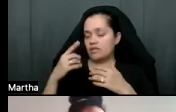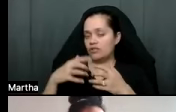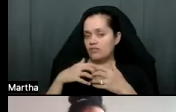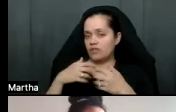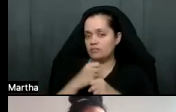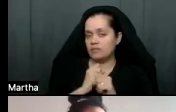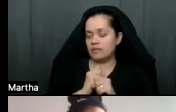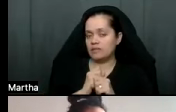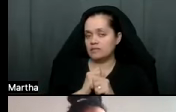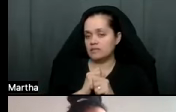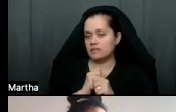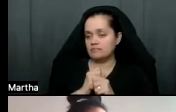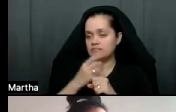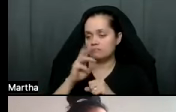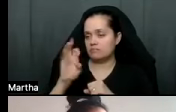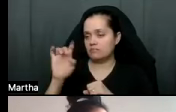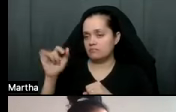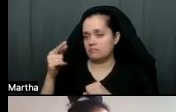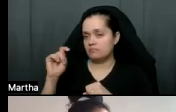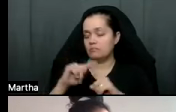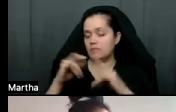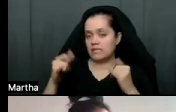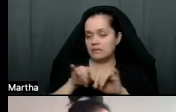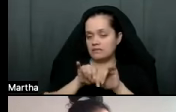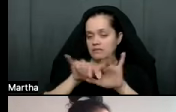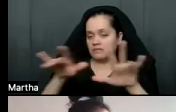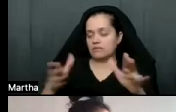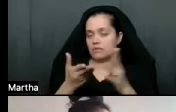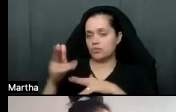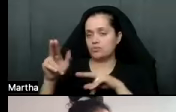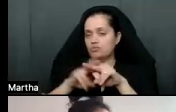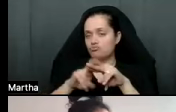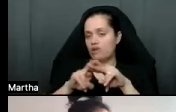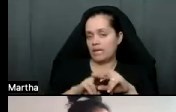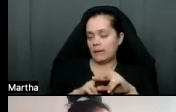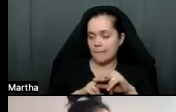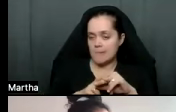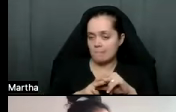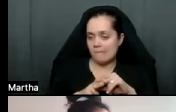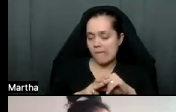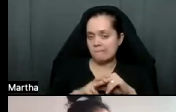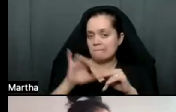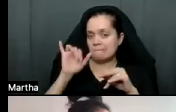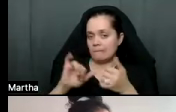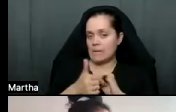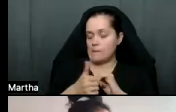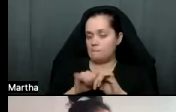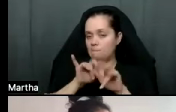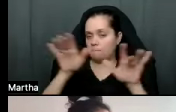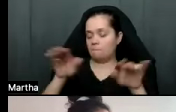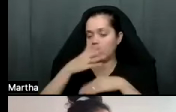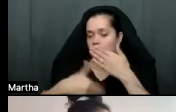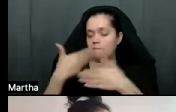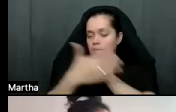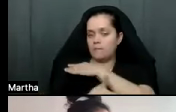makes widgets, but in this case, you distribute them by railroad car. That's how they get all the way across the